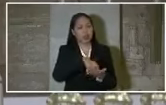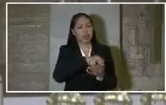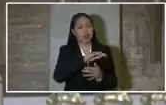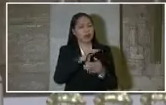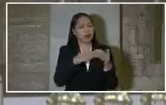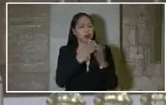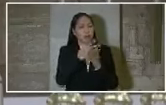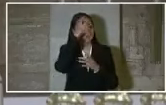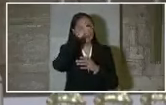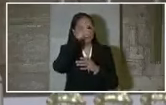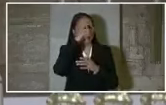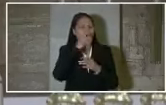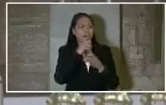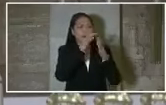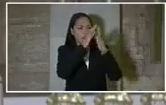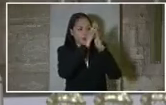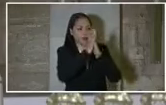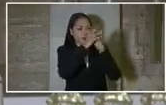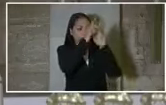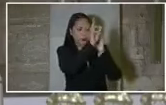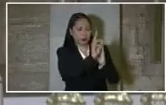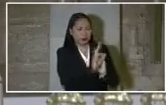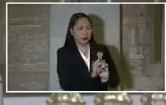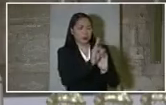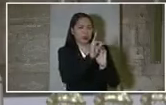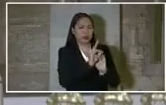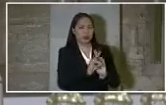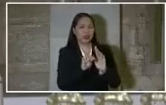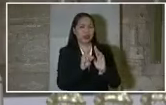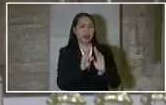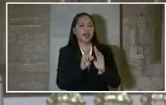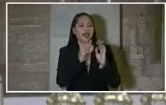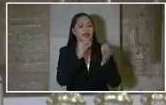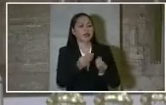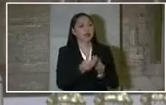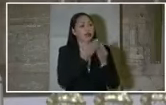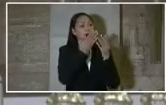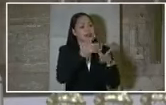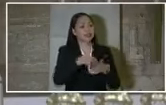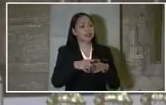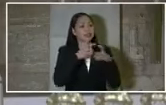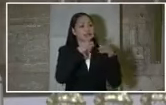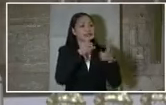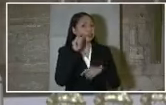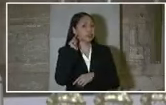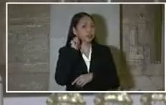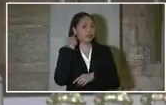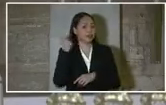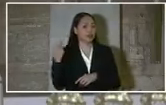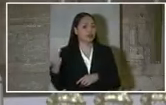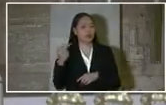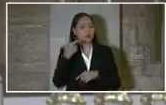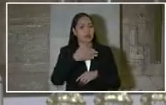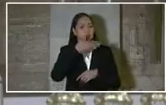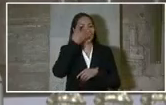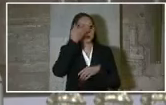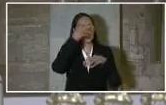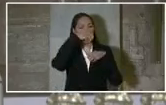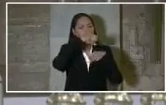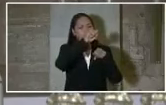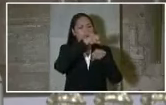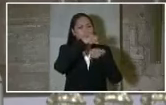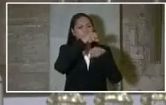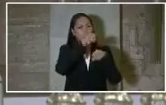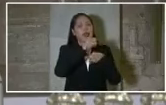homage. Then they opened their treasures and offered him gifts of gold, frankincense,